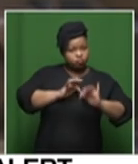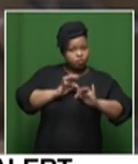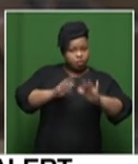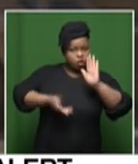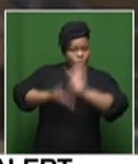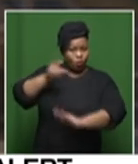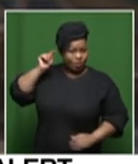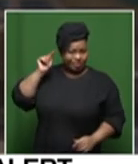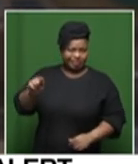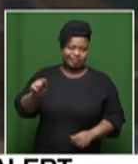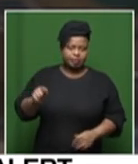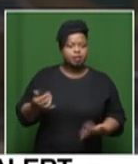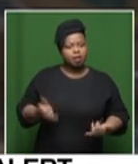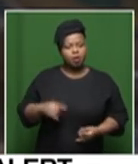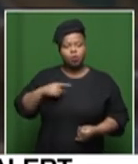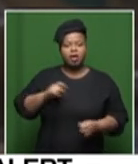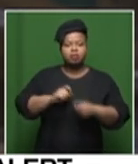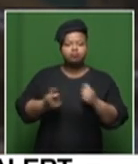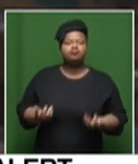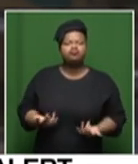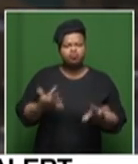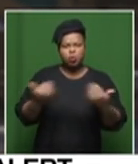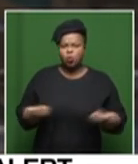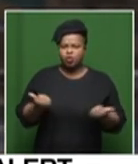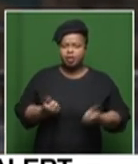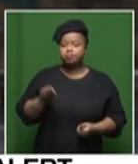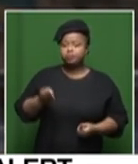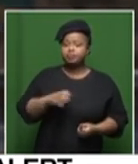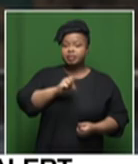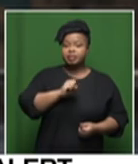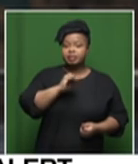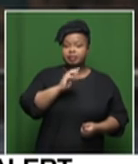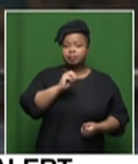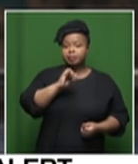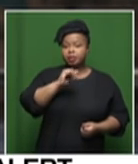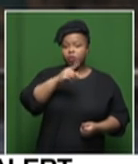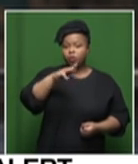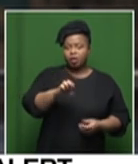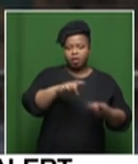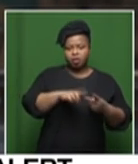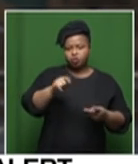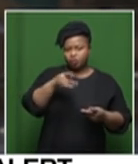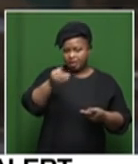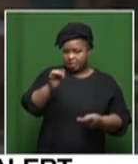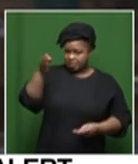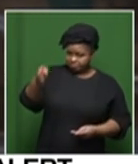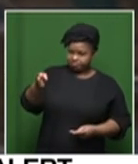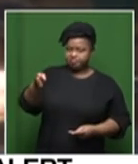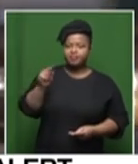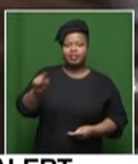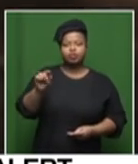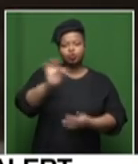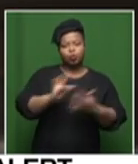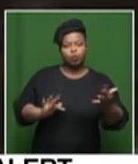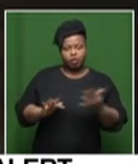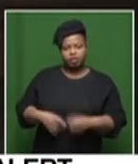to Mgeni Road and have been burning tires. My colleagues Mpumi Makhanya and Thulani Ngobe are on that